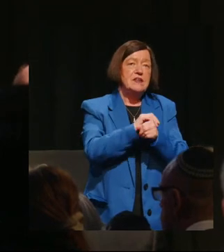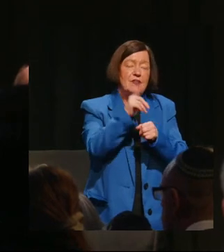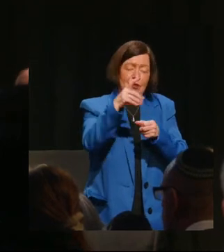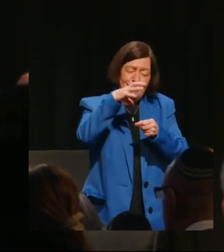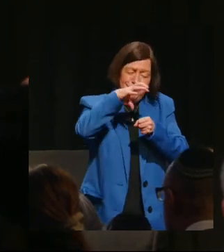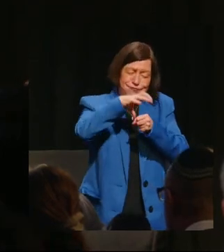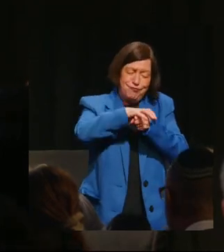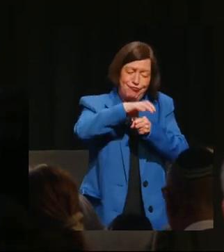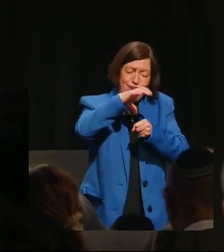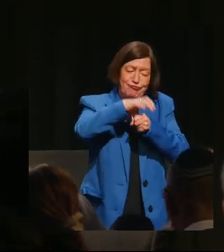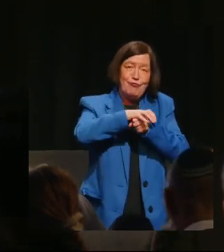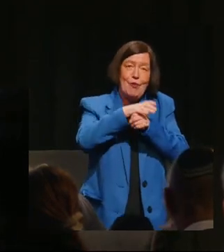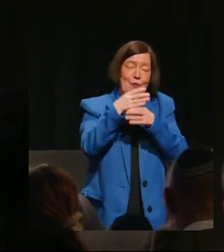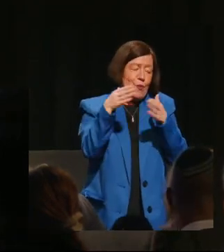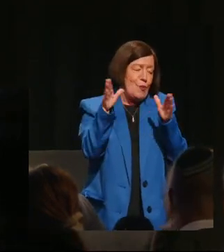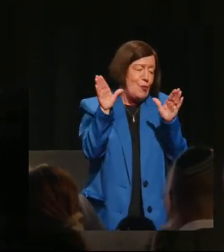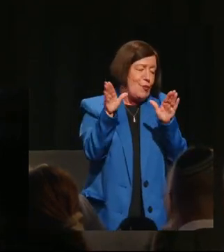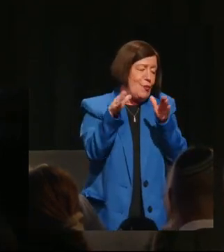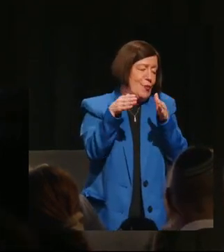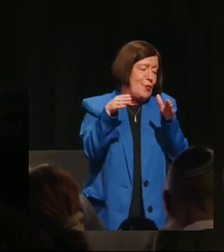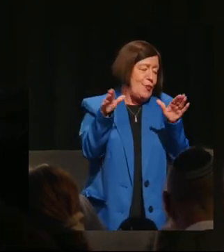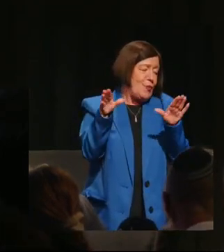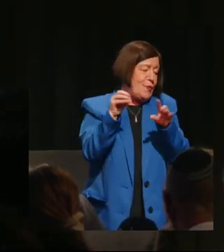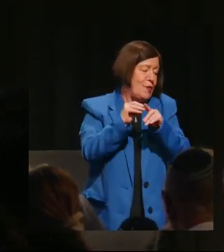hamesei menuchon achona